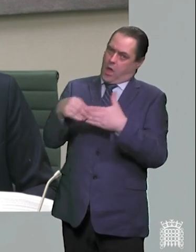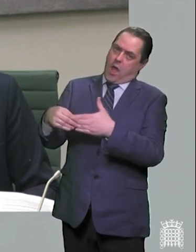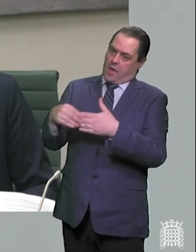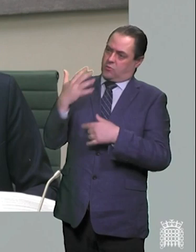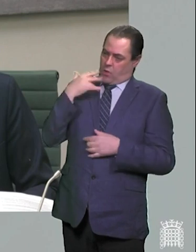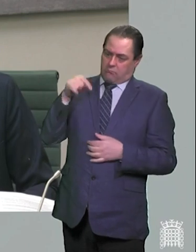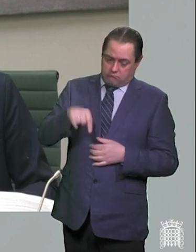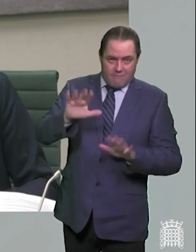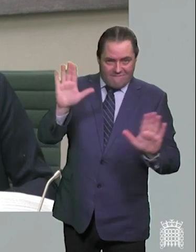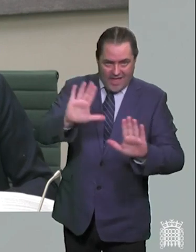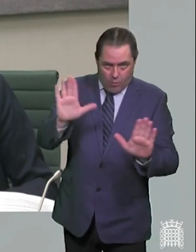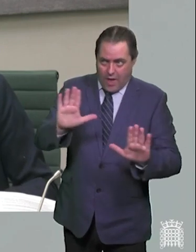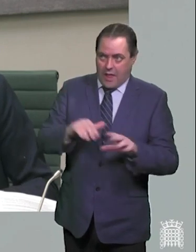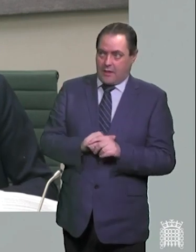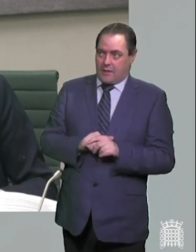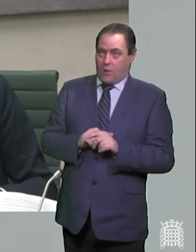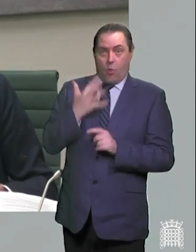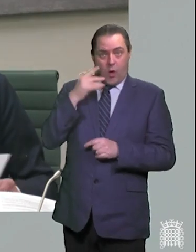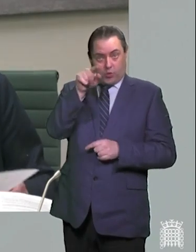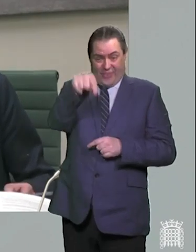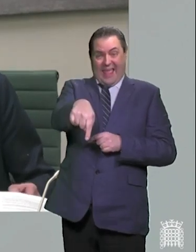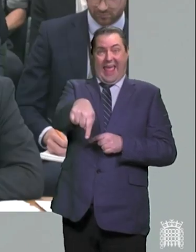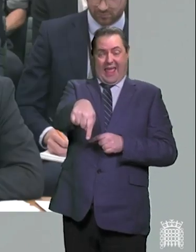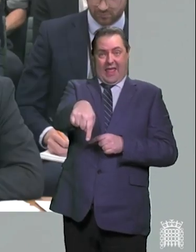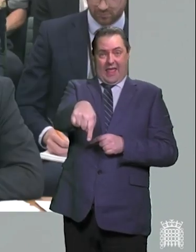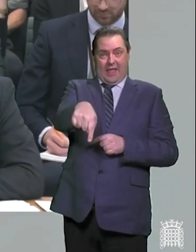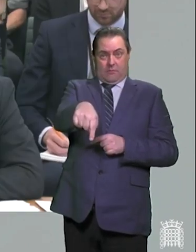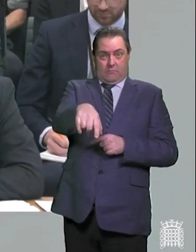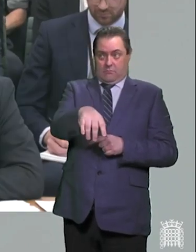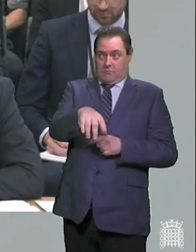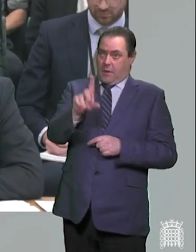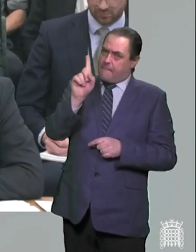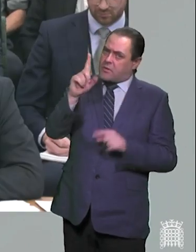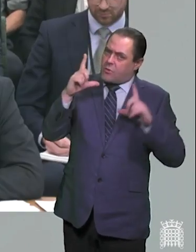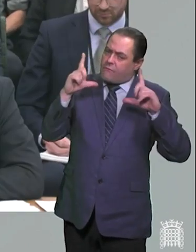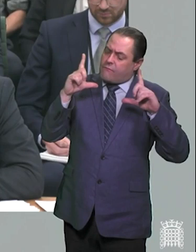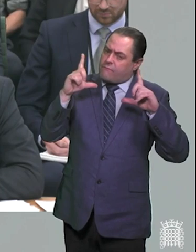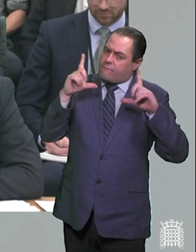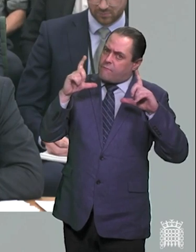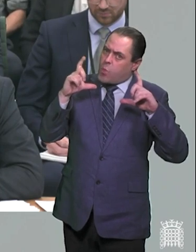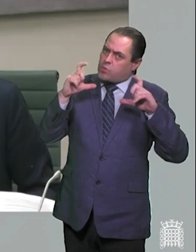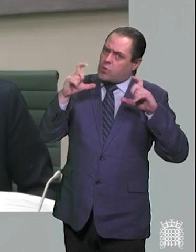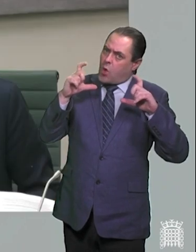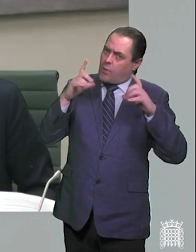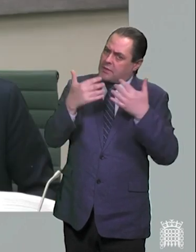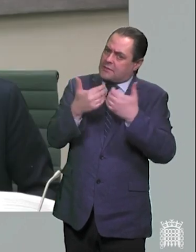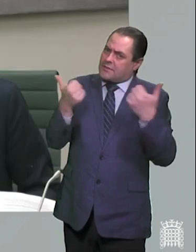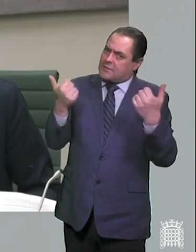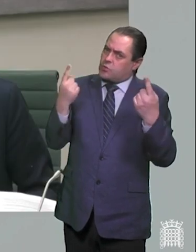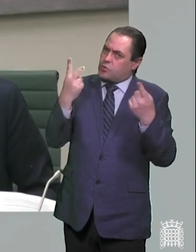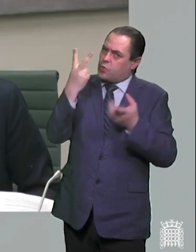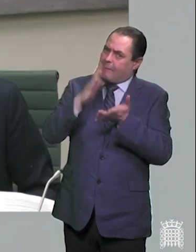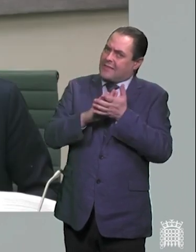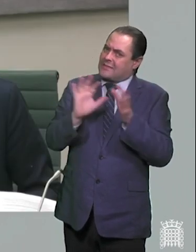to wish staff farewell, at least while you were there. At least while you were there. But the photographs show a lack of social distancing of